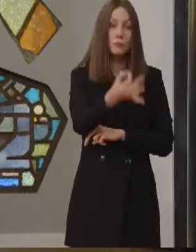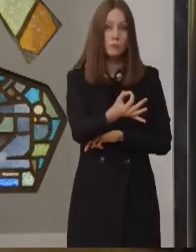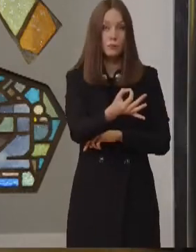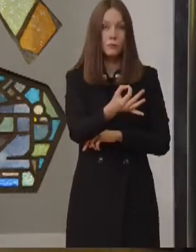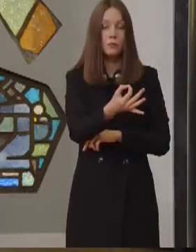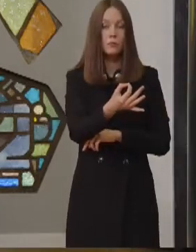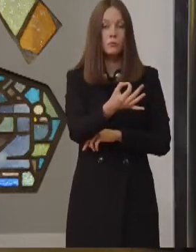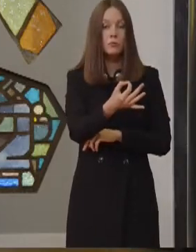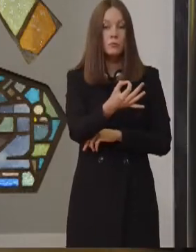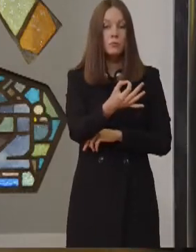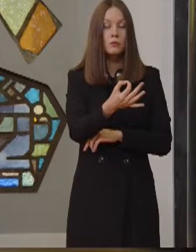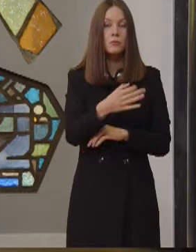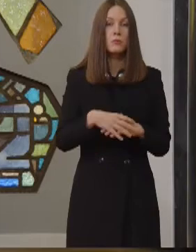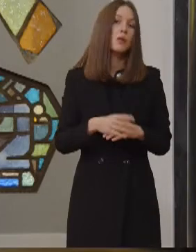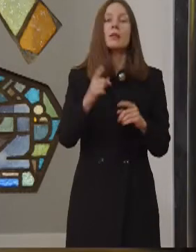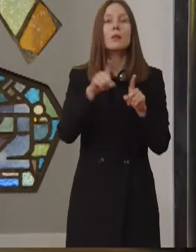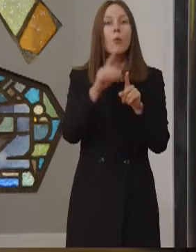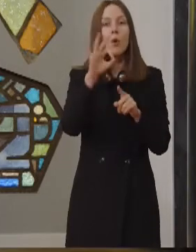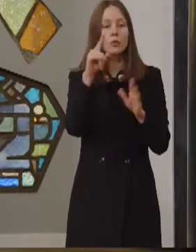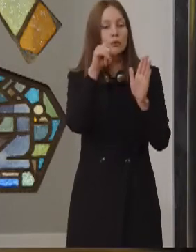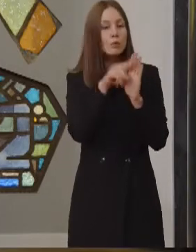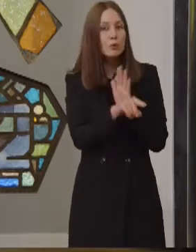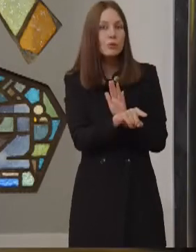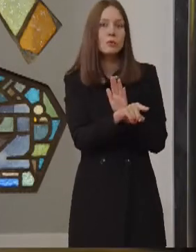that were raised by Mr. Tomas Raskevičius,